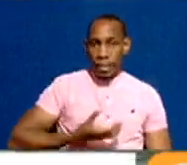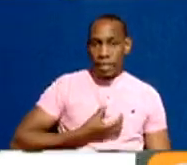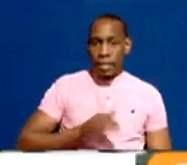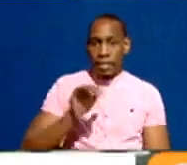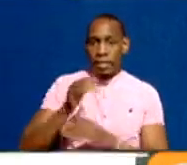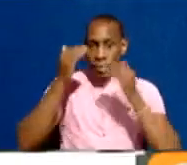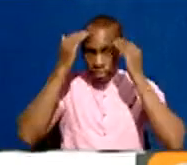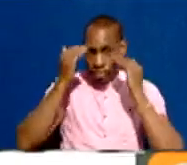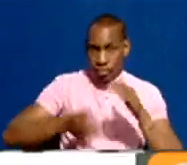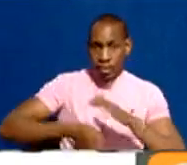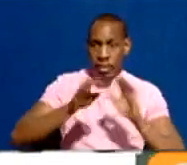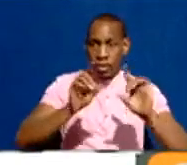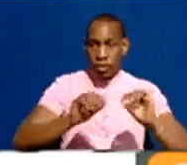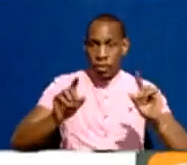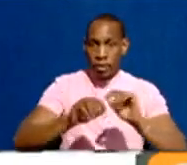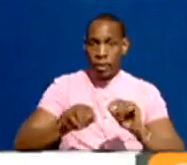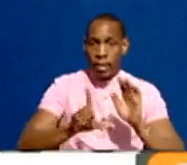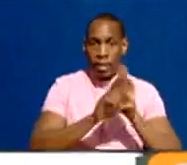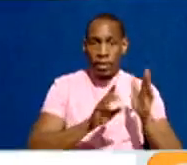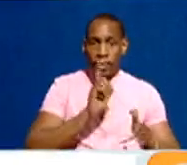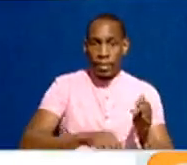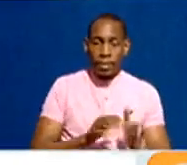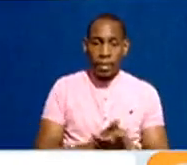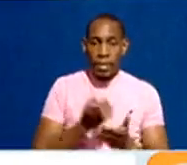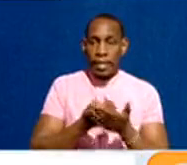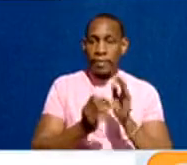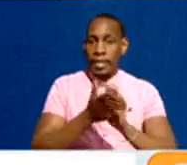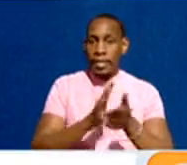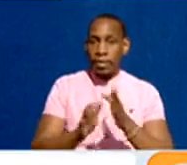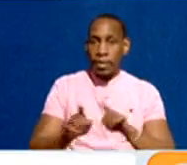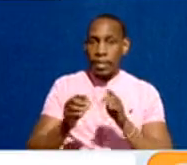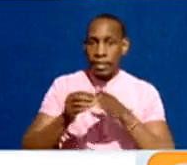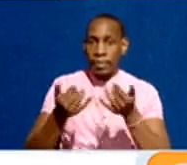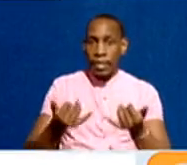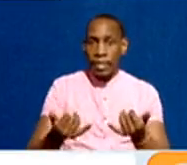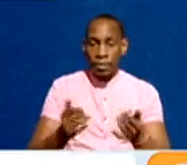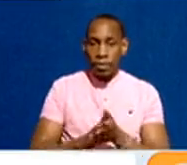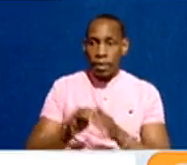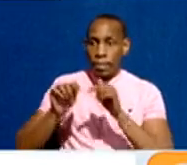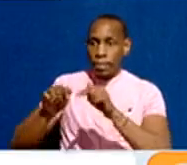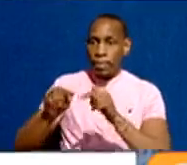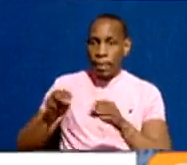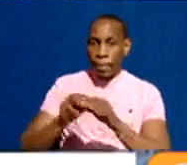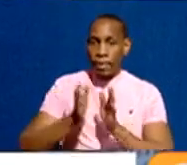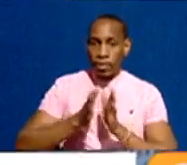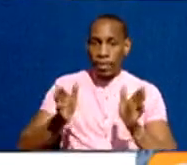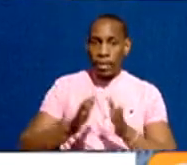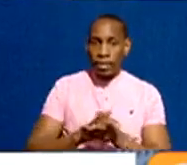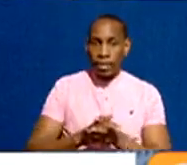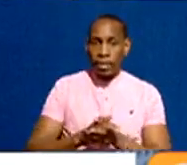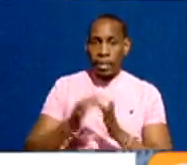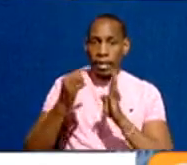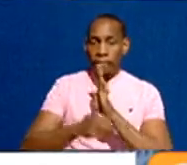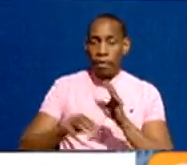asked the court to dismiss the allegations which Oraro says lacks evidence and which has led to vilification by members of the public of the four